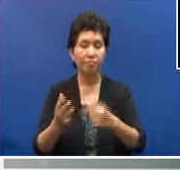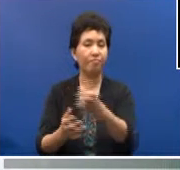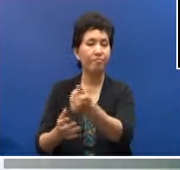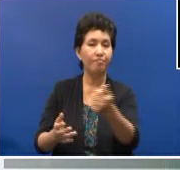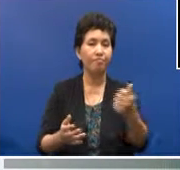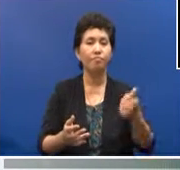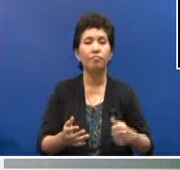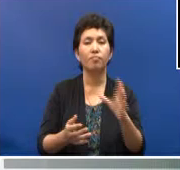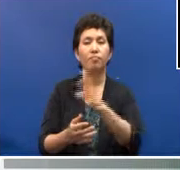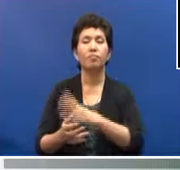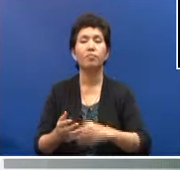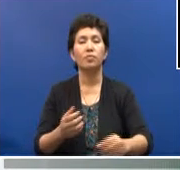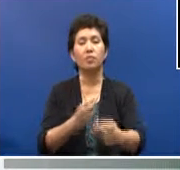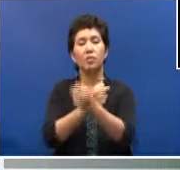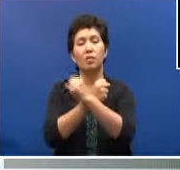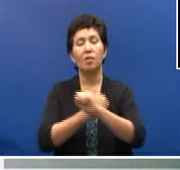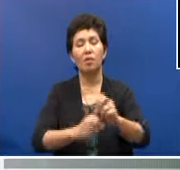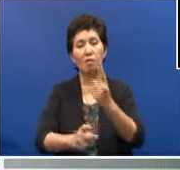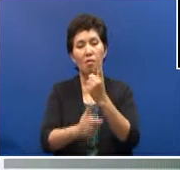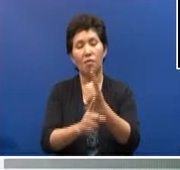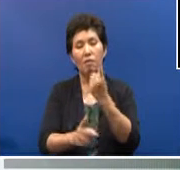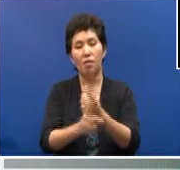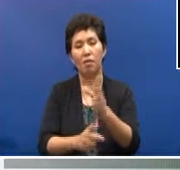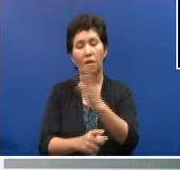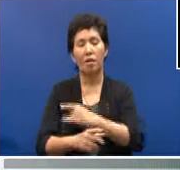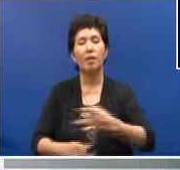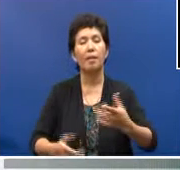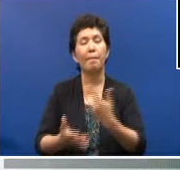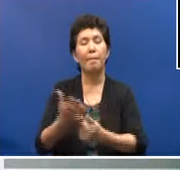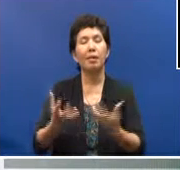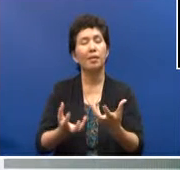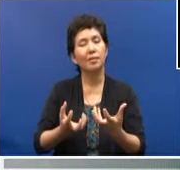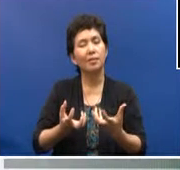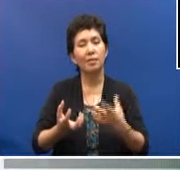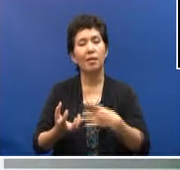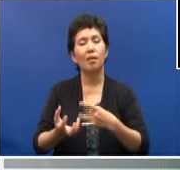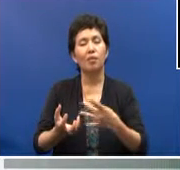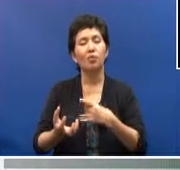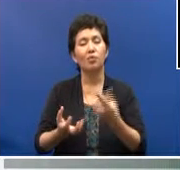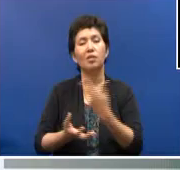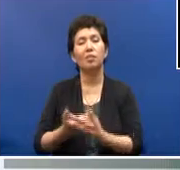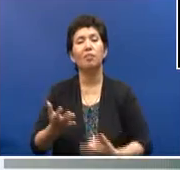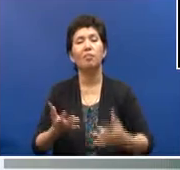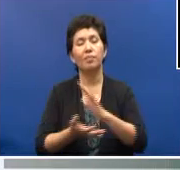order to safeguard their rights and also their interests. This